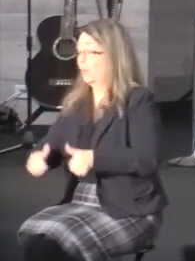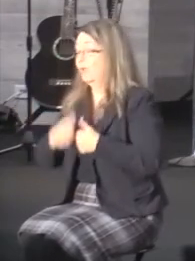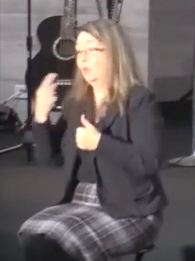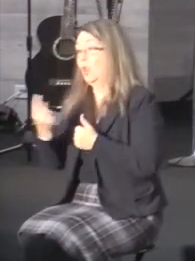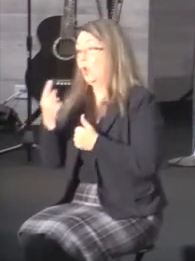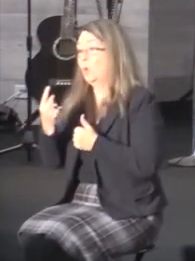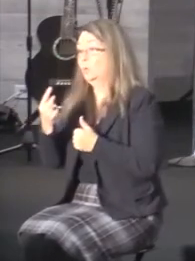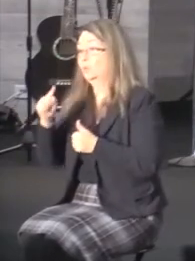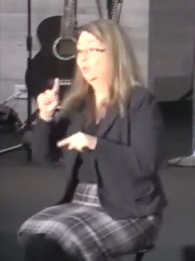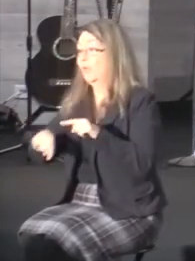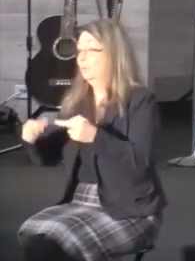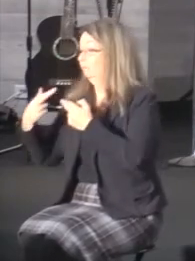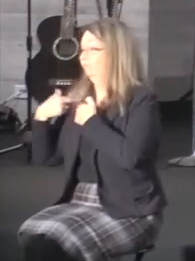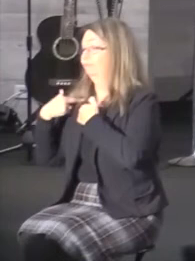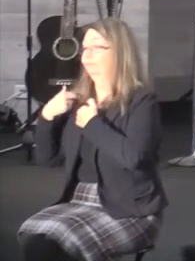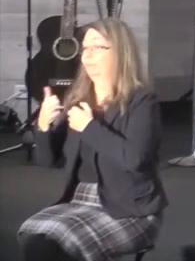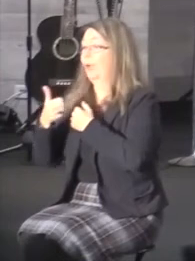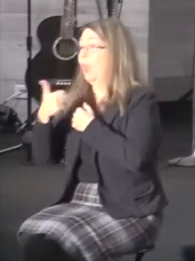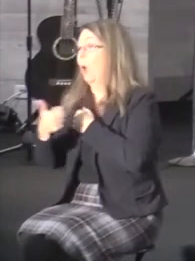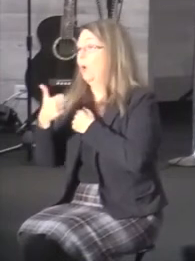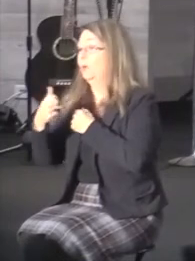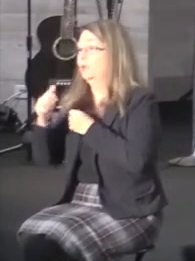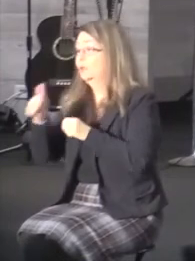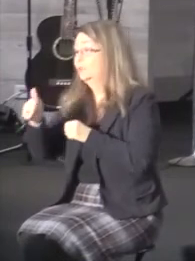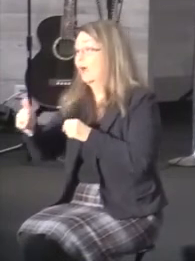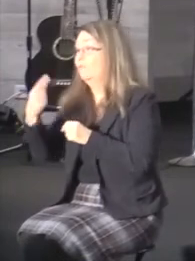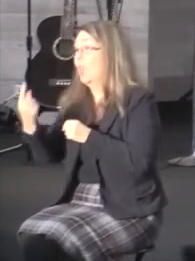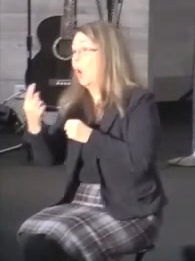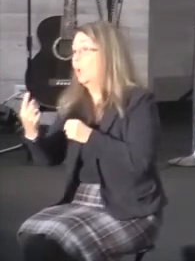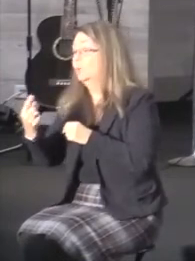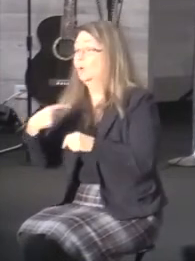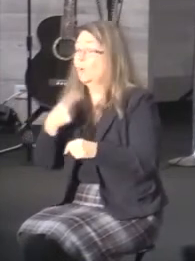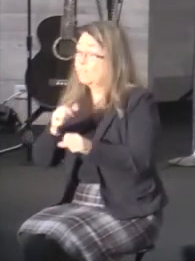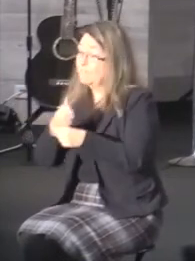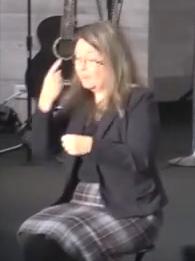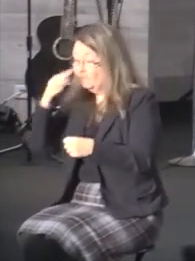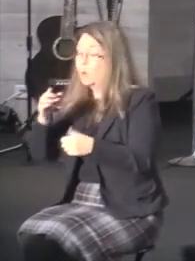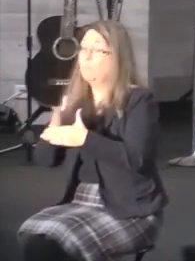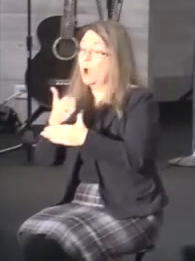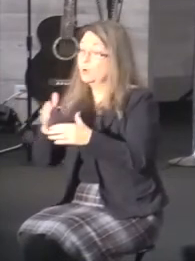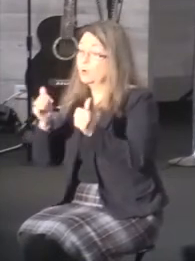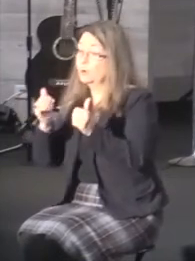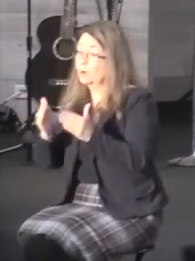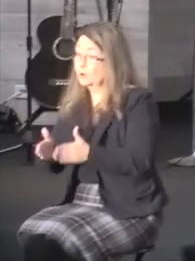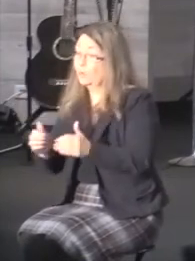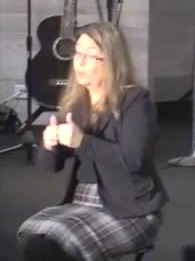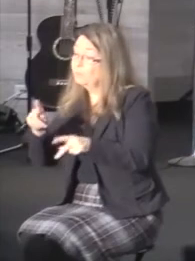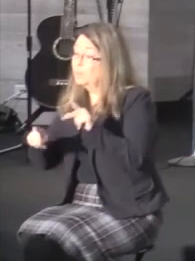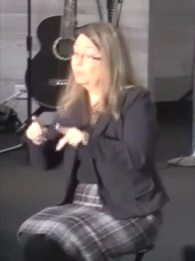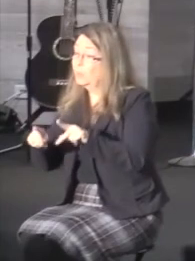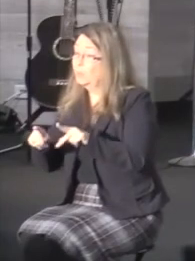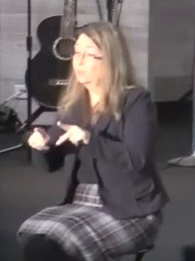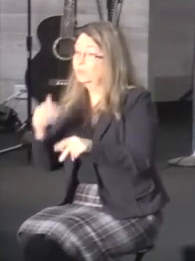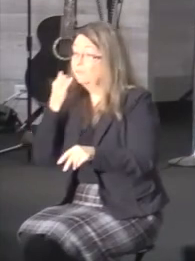hold yourself accountable. We are created to be with other people, with other things, with those around us. If you think you're going to